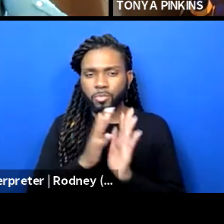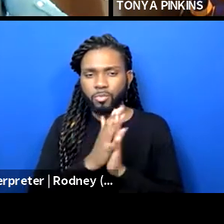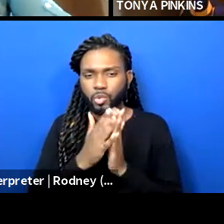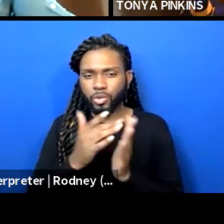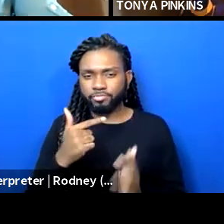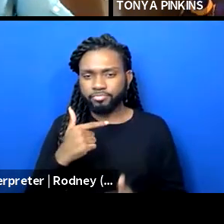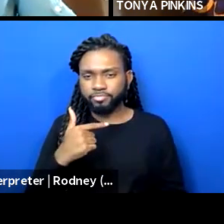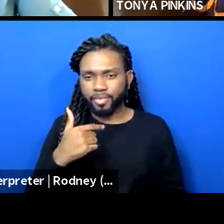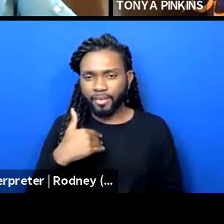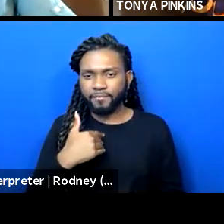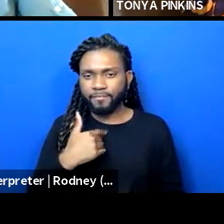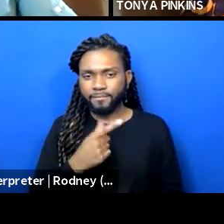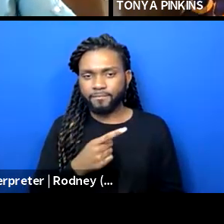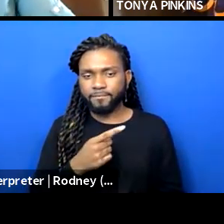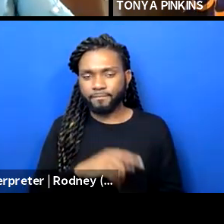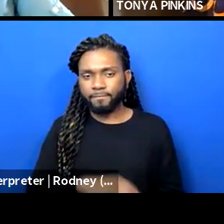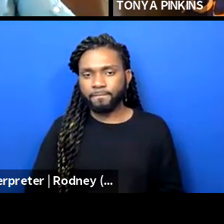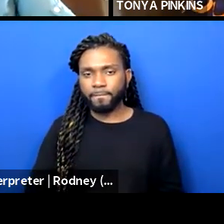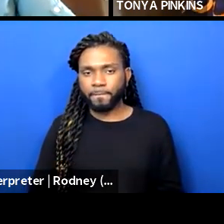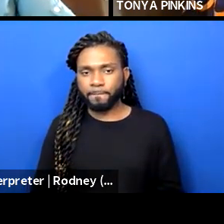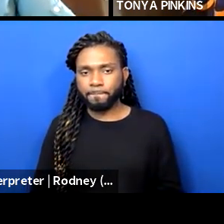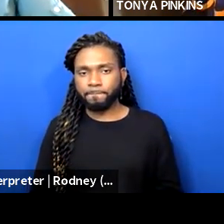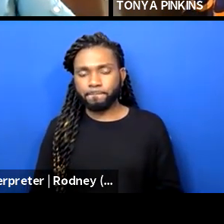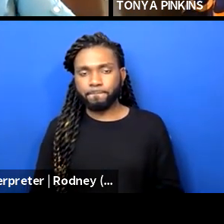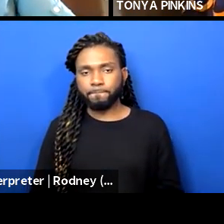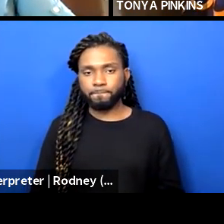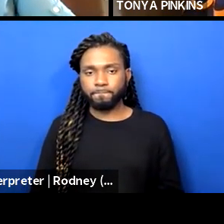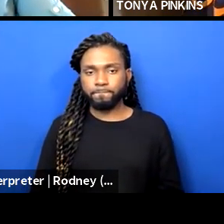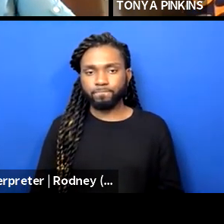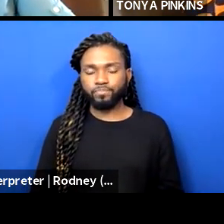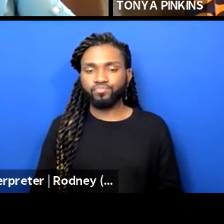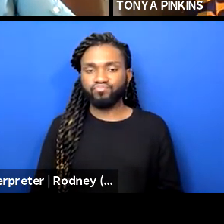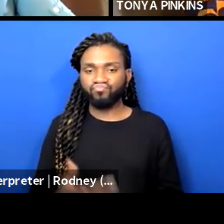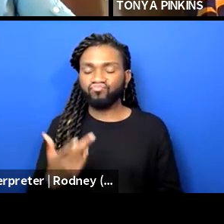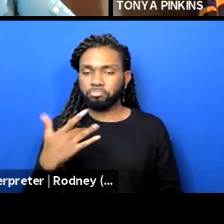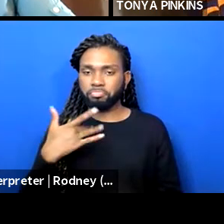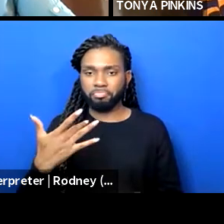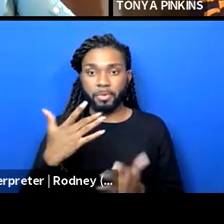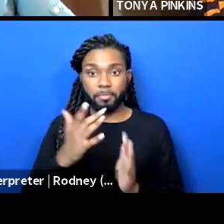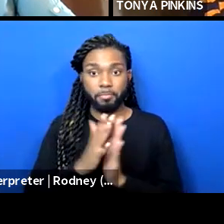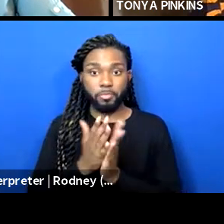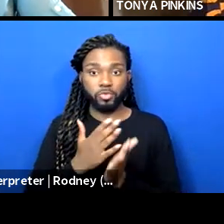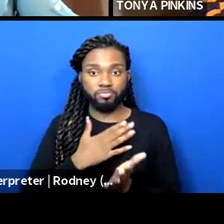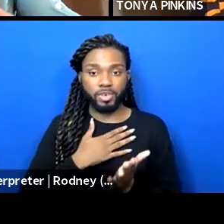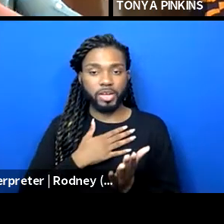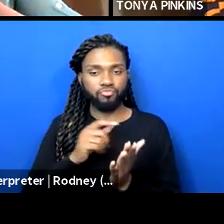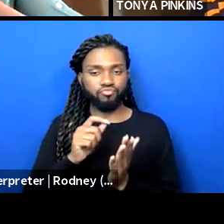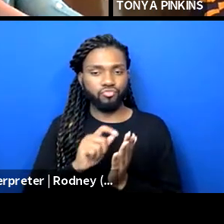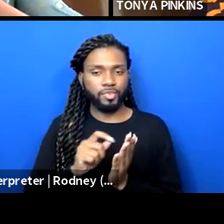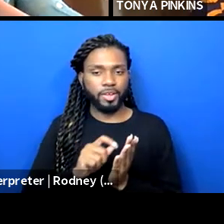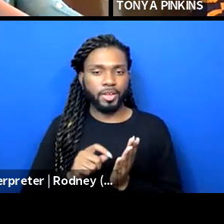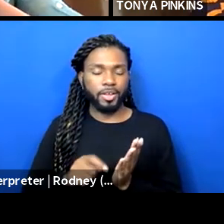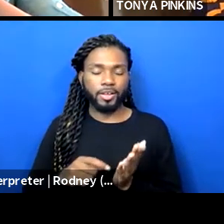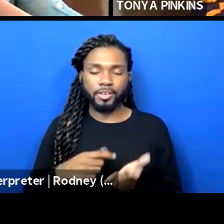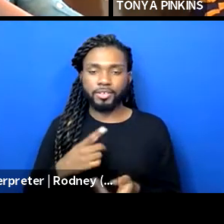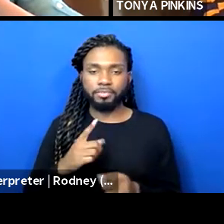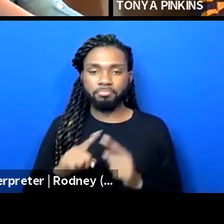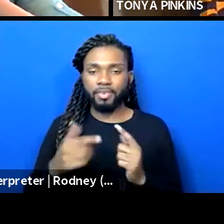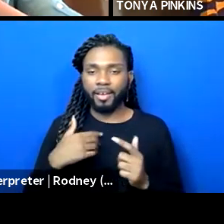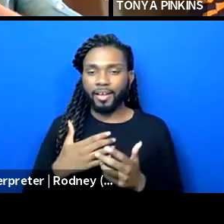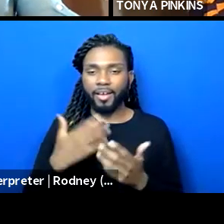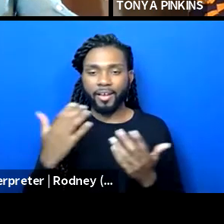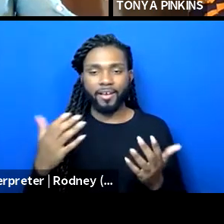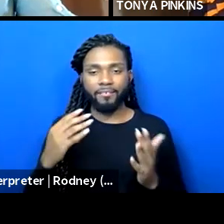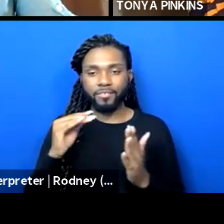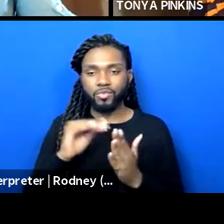had. And so just like, you know, I write in my books and there's just a lot of